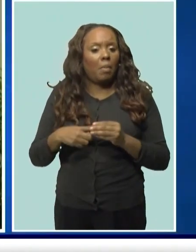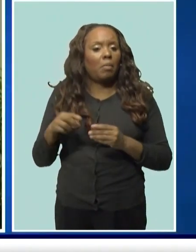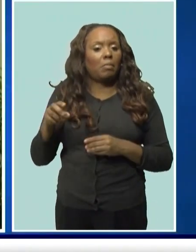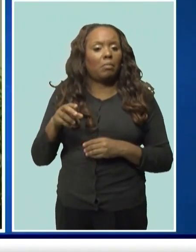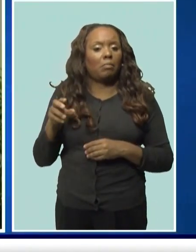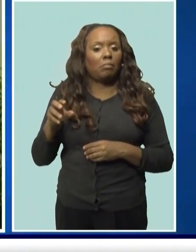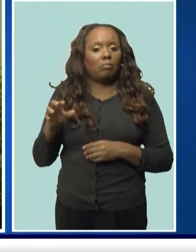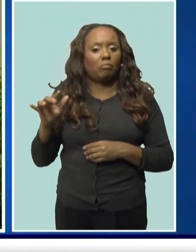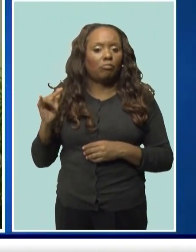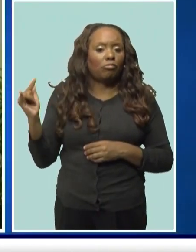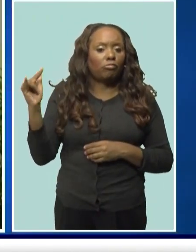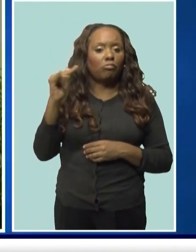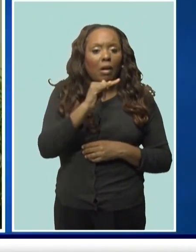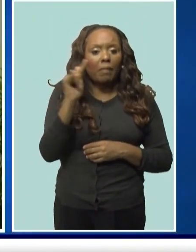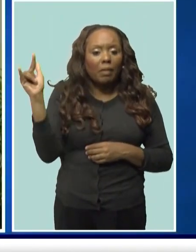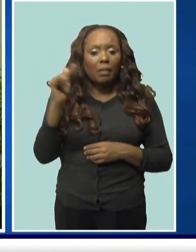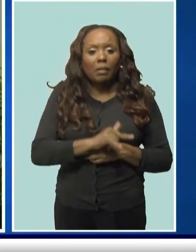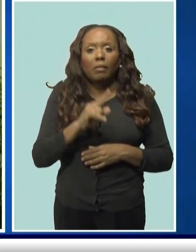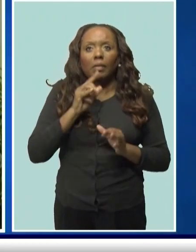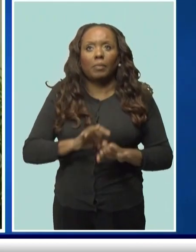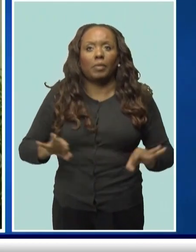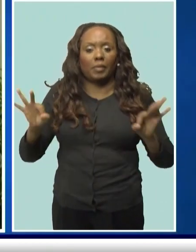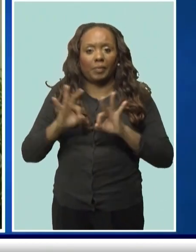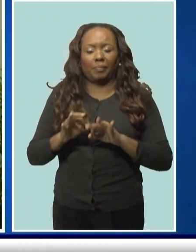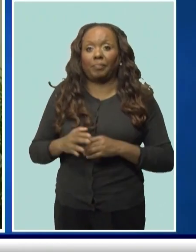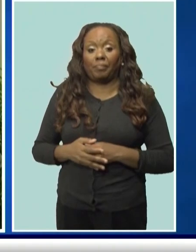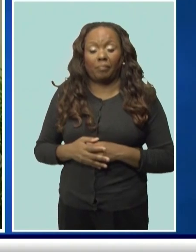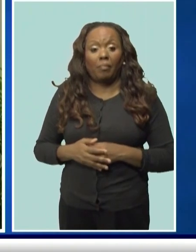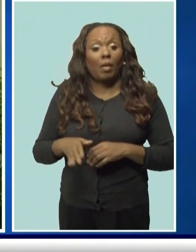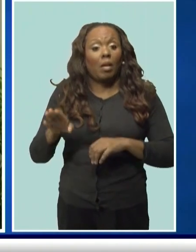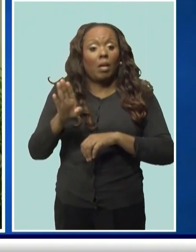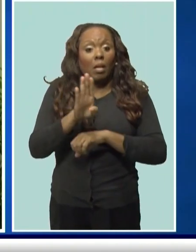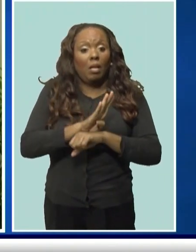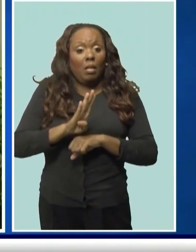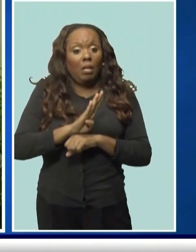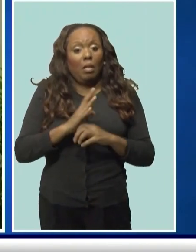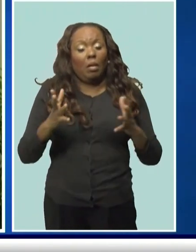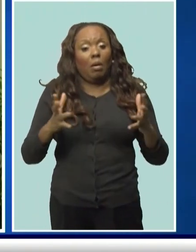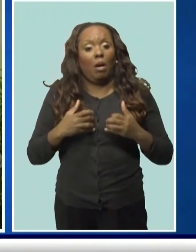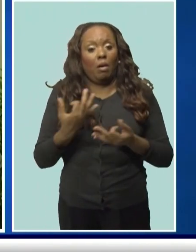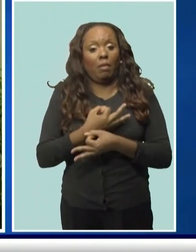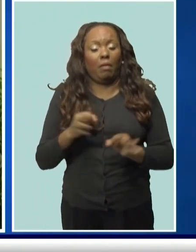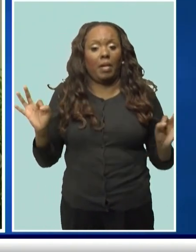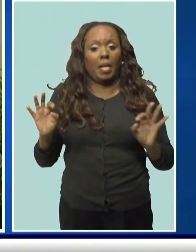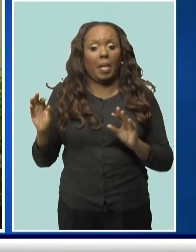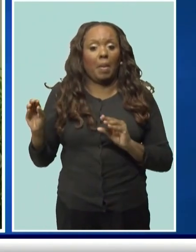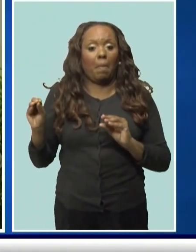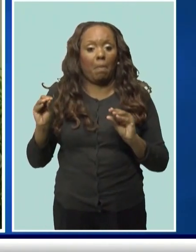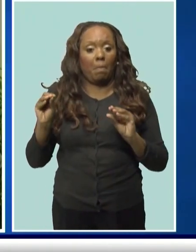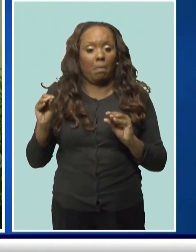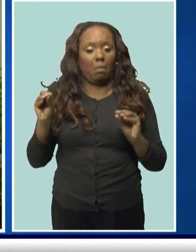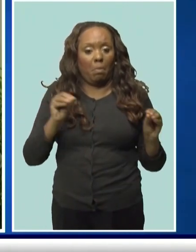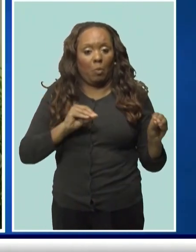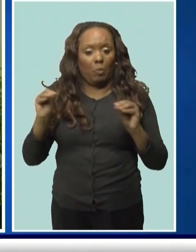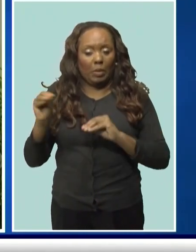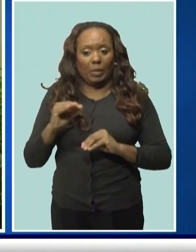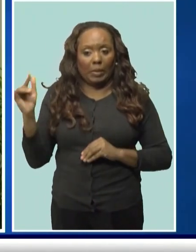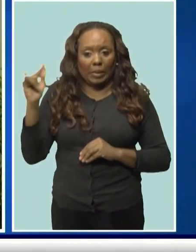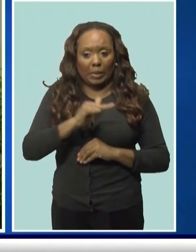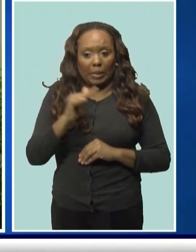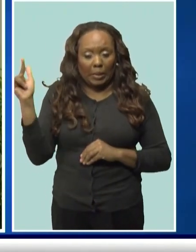Barbados' government took a decision to allow free movement for visitors from Africa into